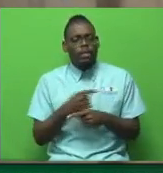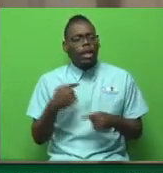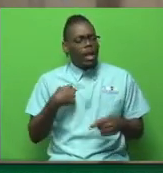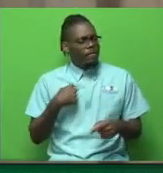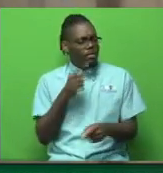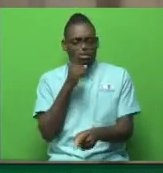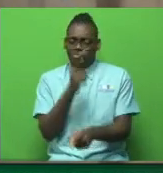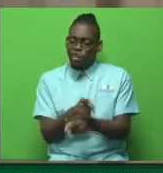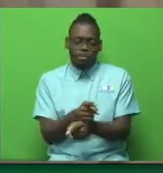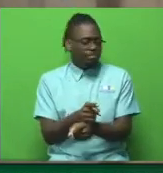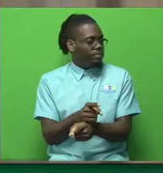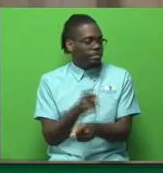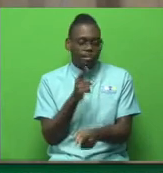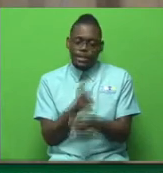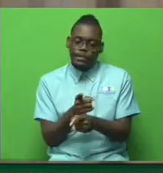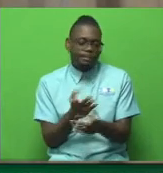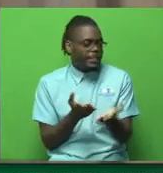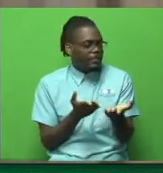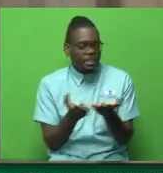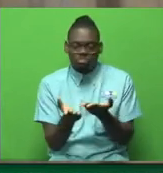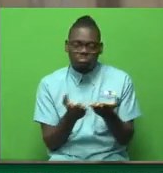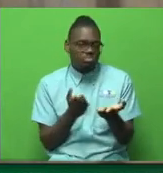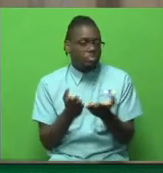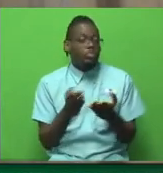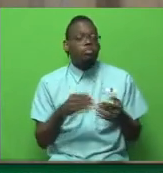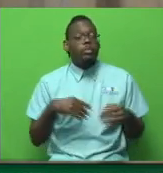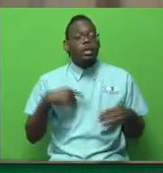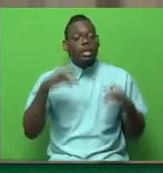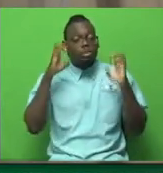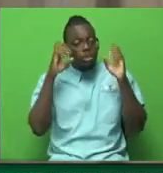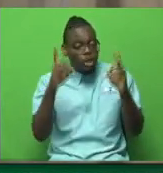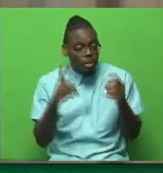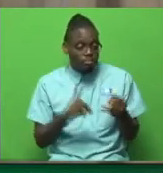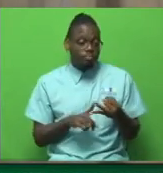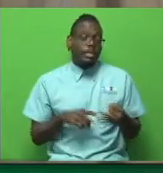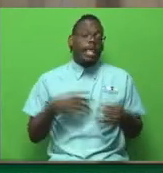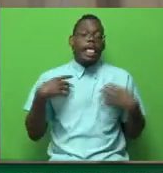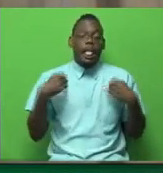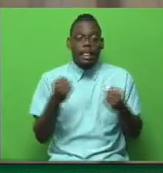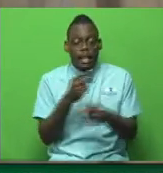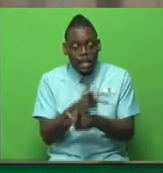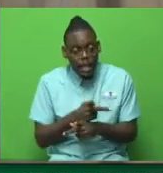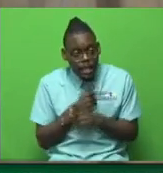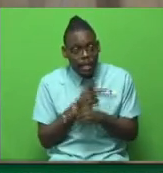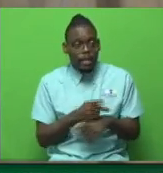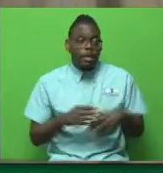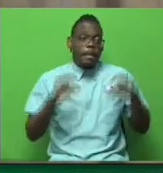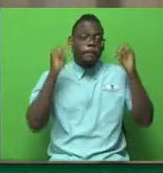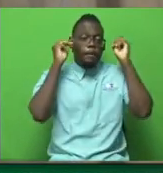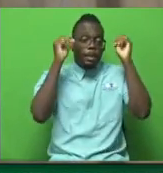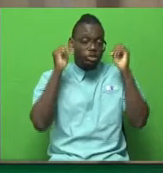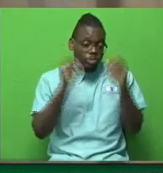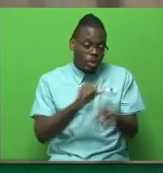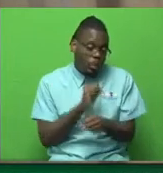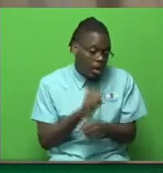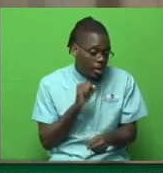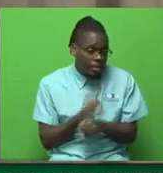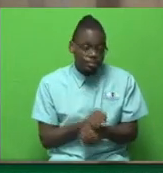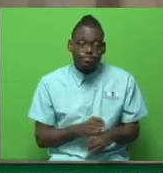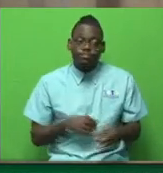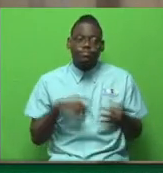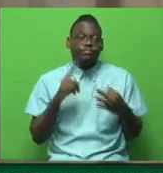education in health care from the ministry of works we do not have it and to suggest that our